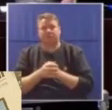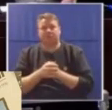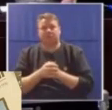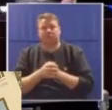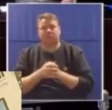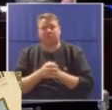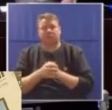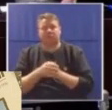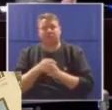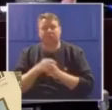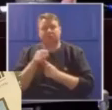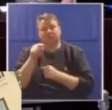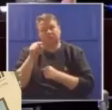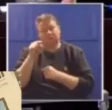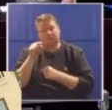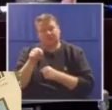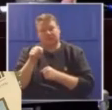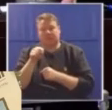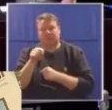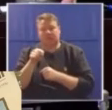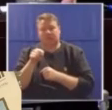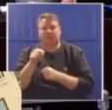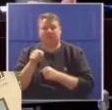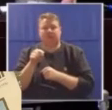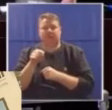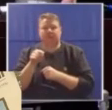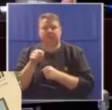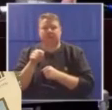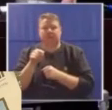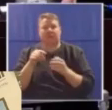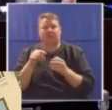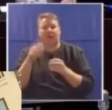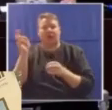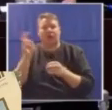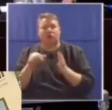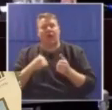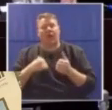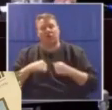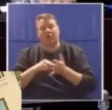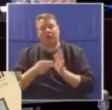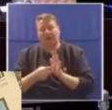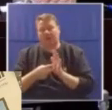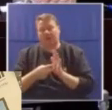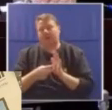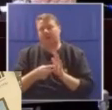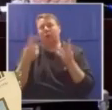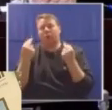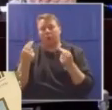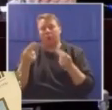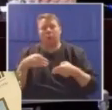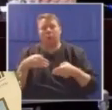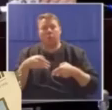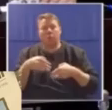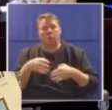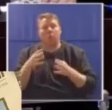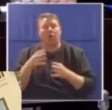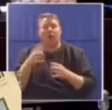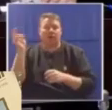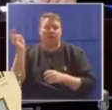to embark on new generation. New generation is underway right